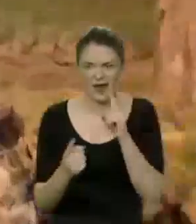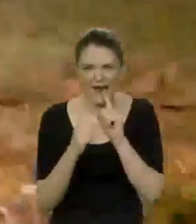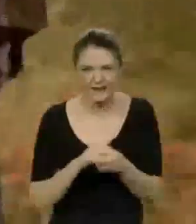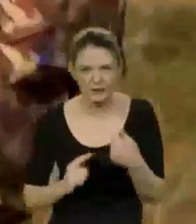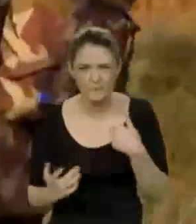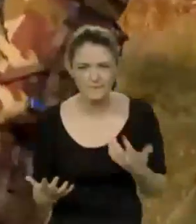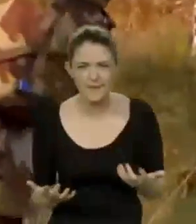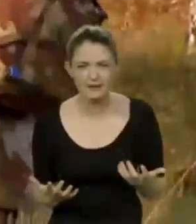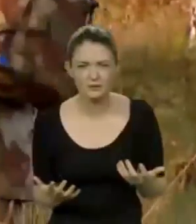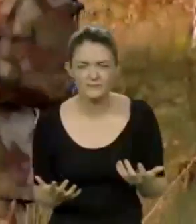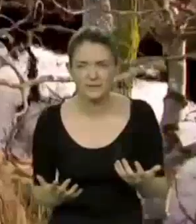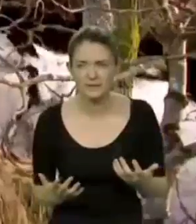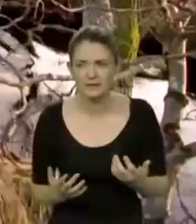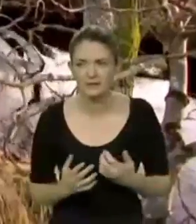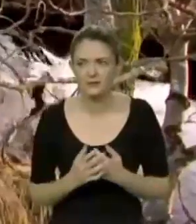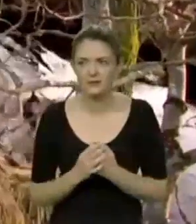Answer me back.